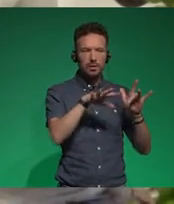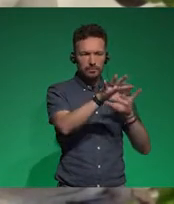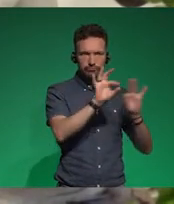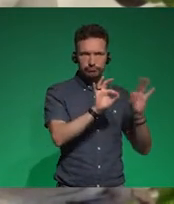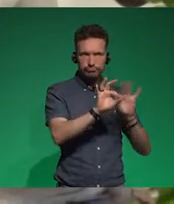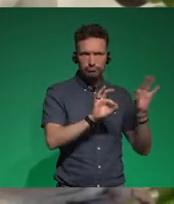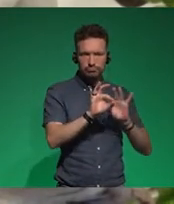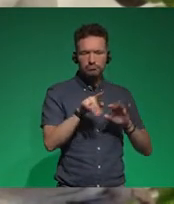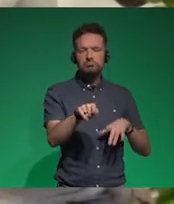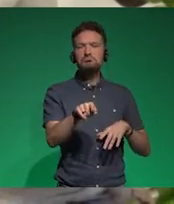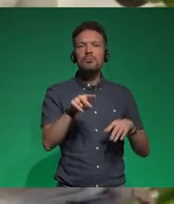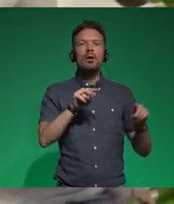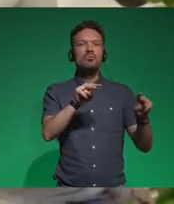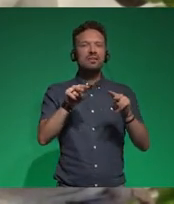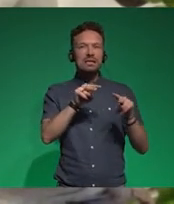ago.